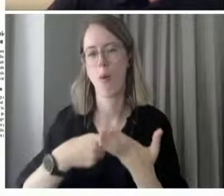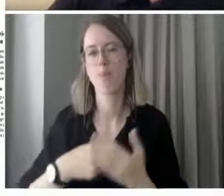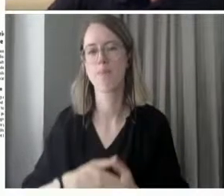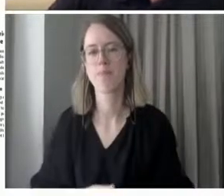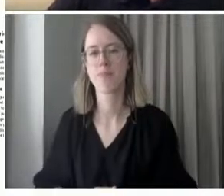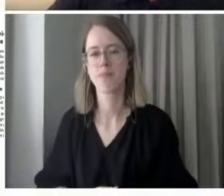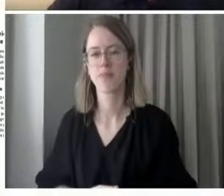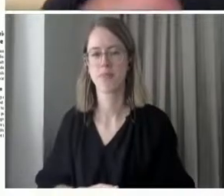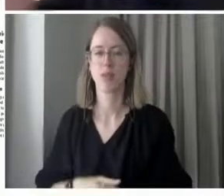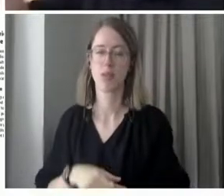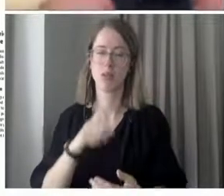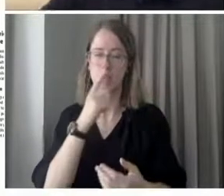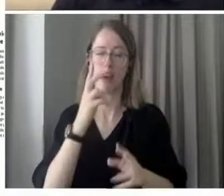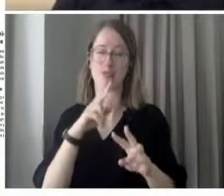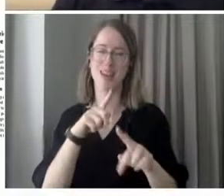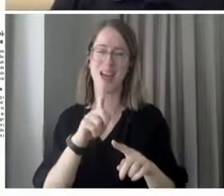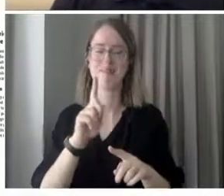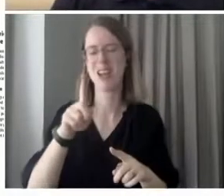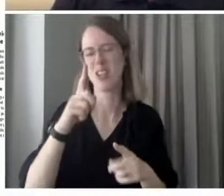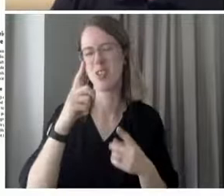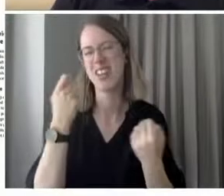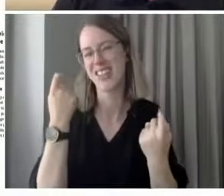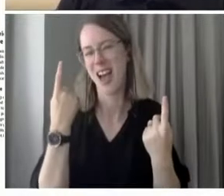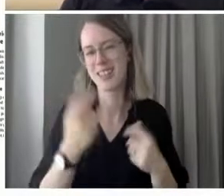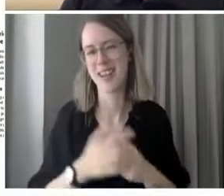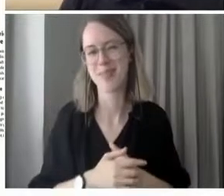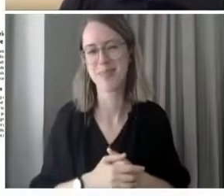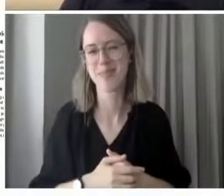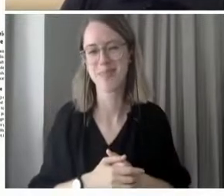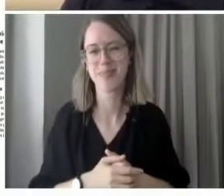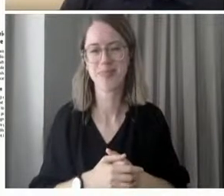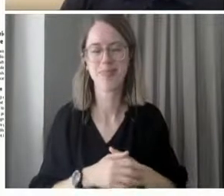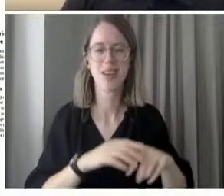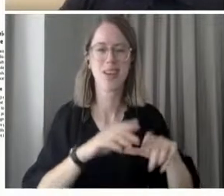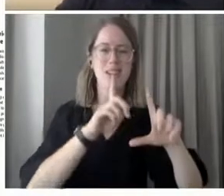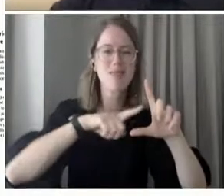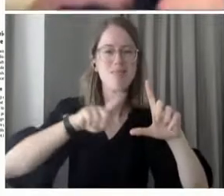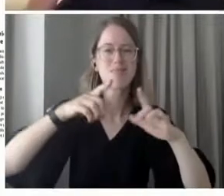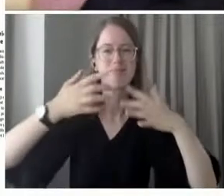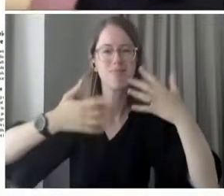you can't read any of that, but you get the kind of idea. Lots of graphs, lots of data,